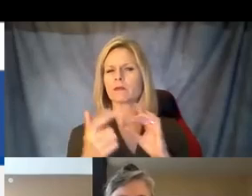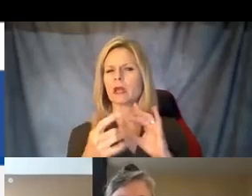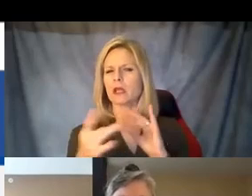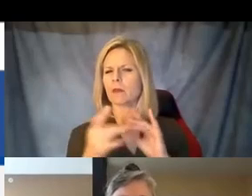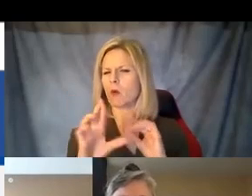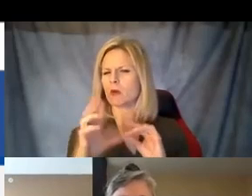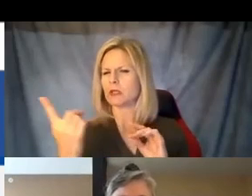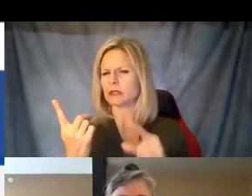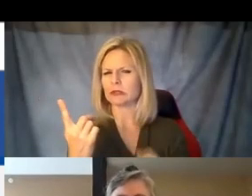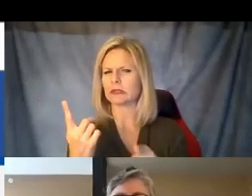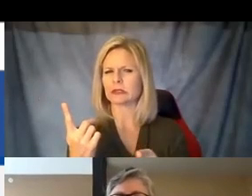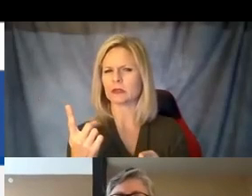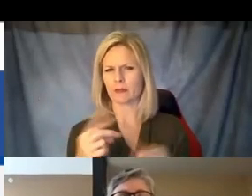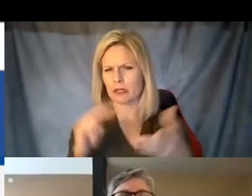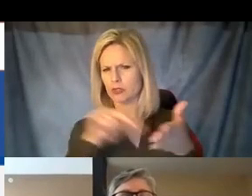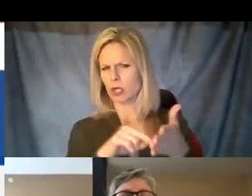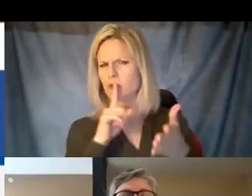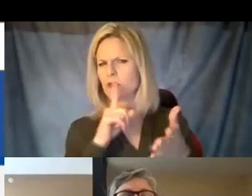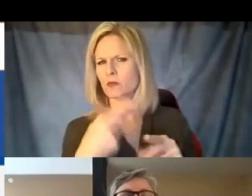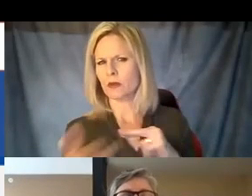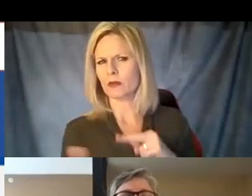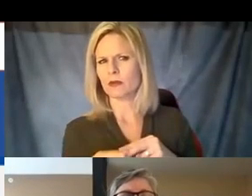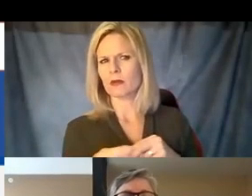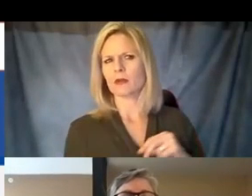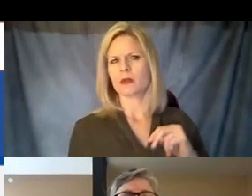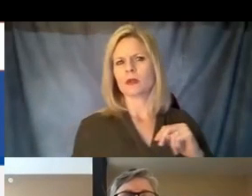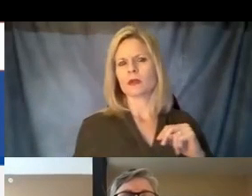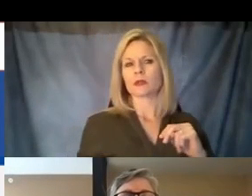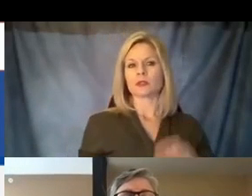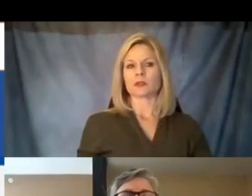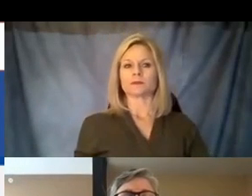or something, Dave. I'm just going to check real quick.